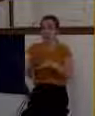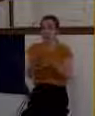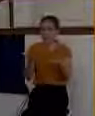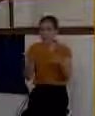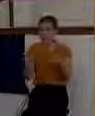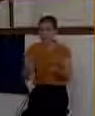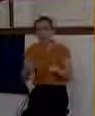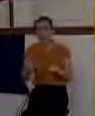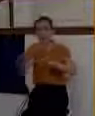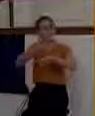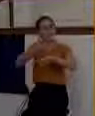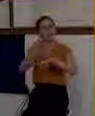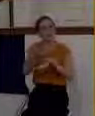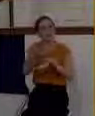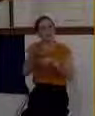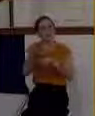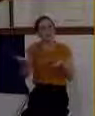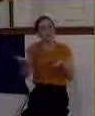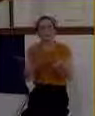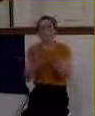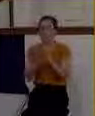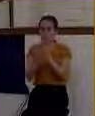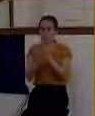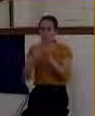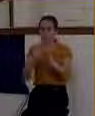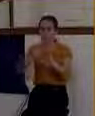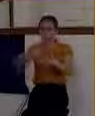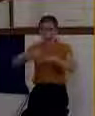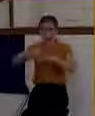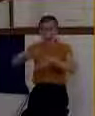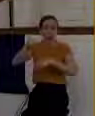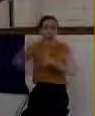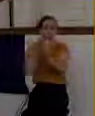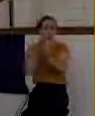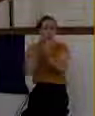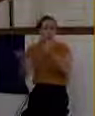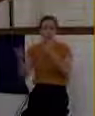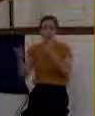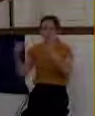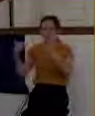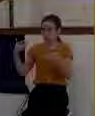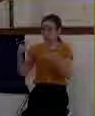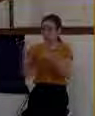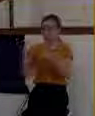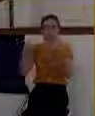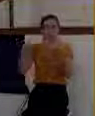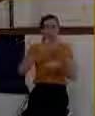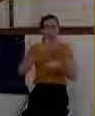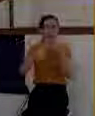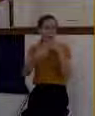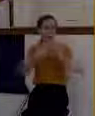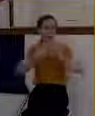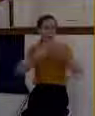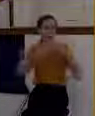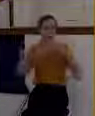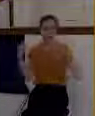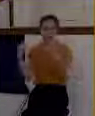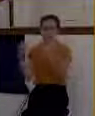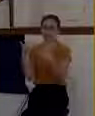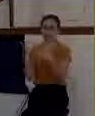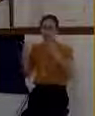this thing? After all this happened, after all these events took place, after this thing, Jeroboam